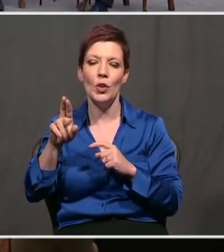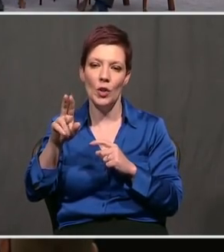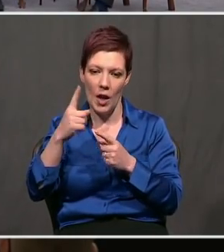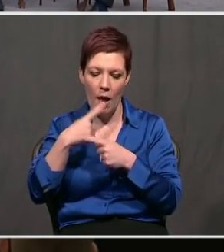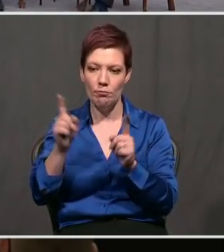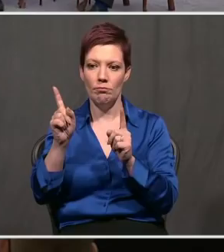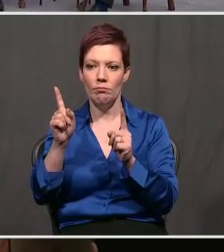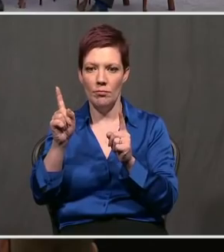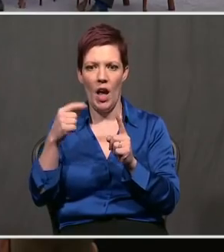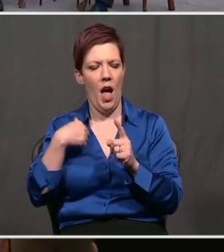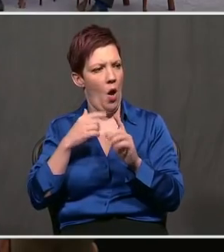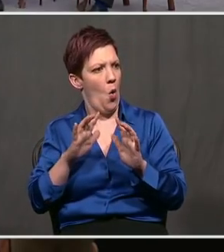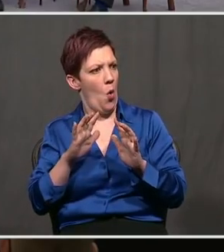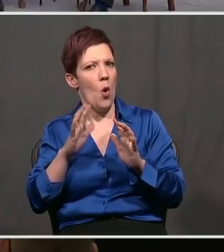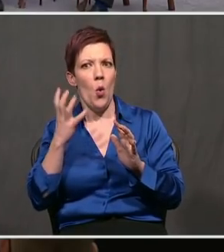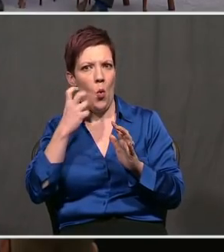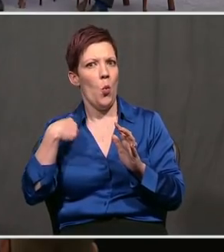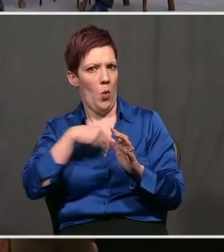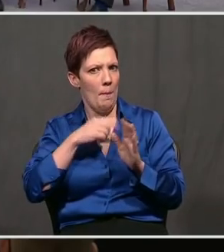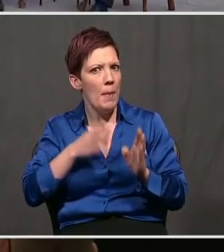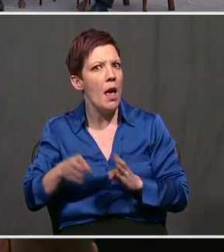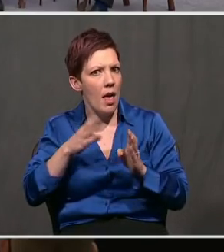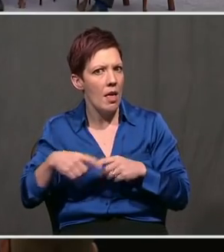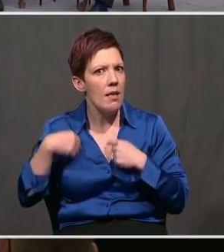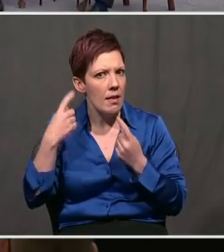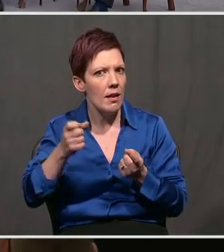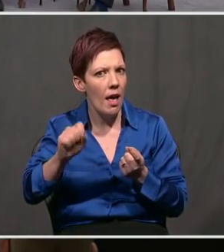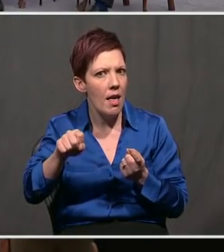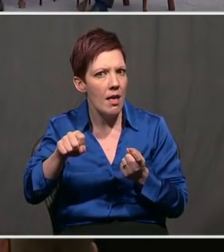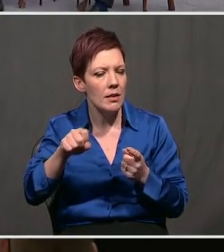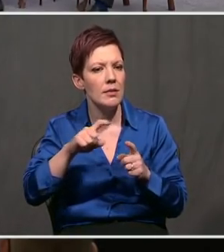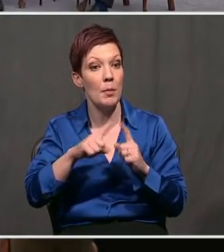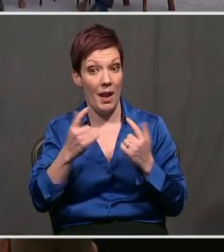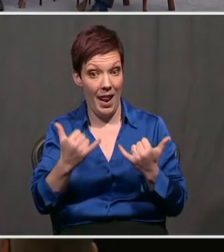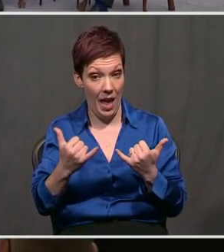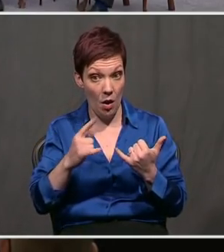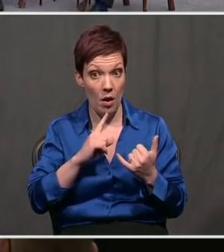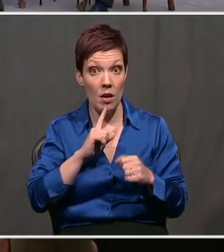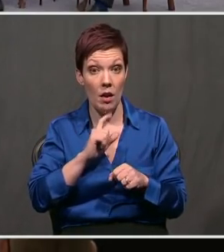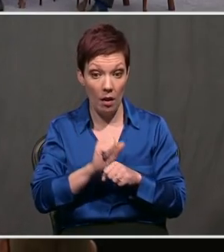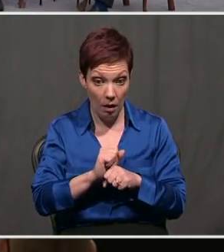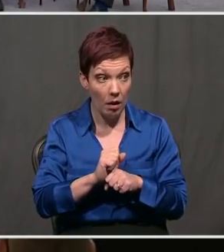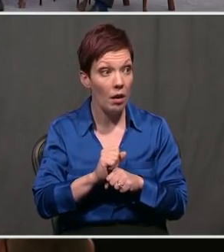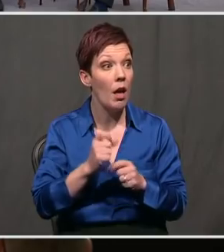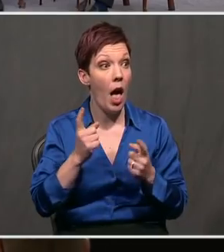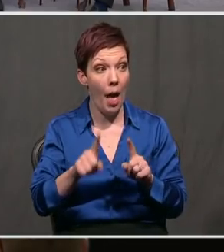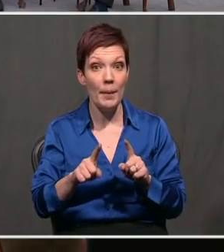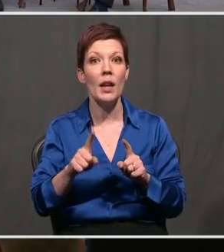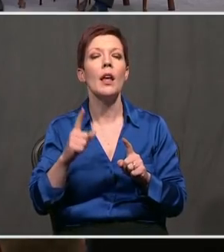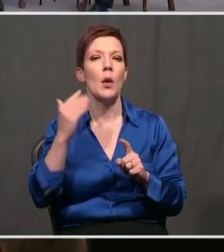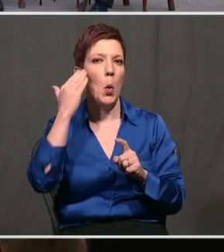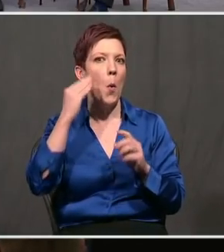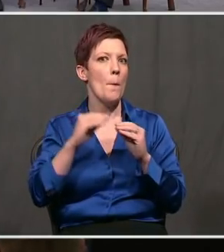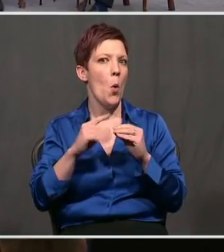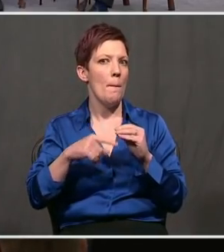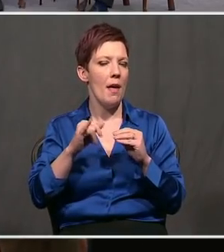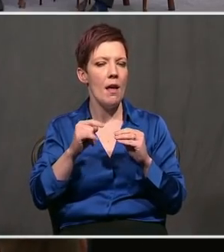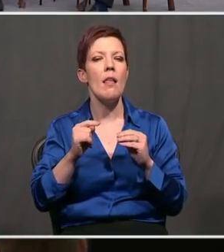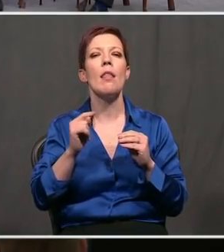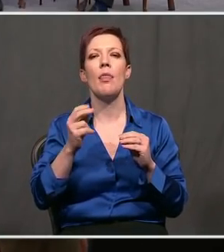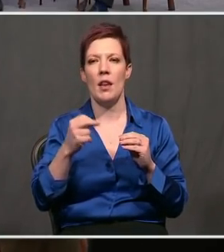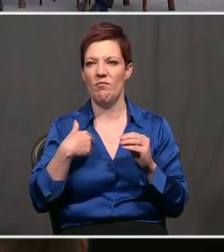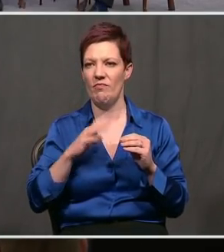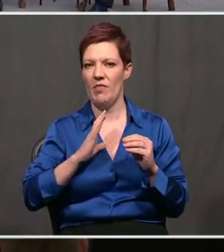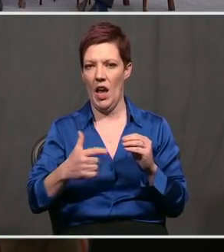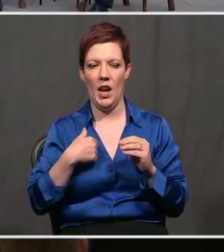folks, we already been planning for it, but I was like, we got a better sense of the timeline. Let's make sure that we're leading from the front. We really wanted to embrace